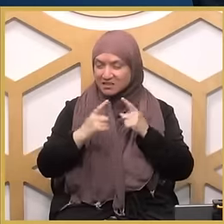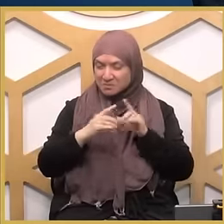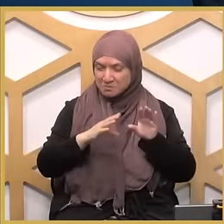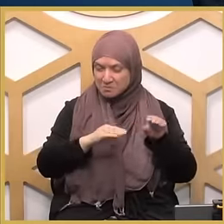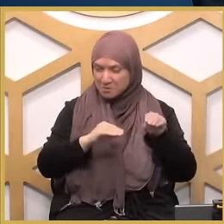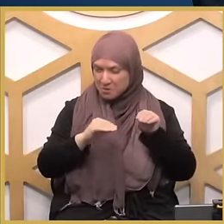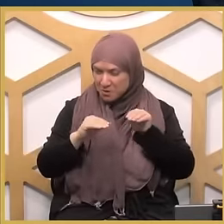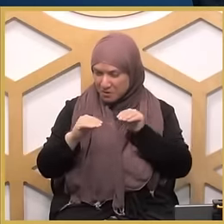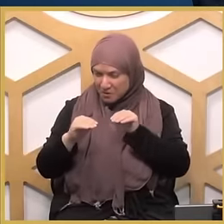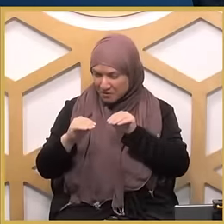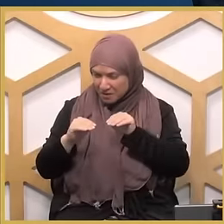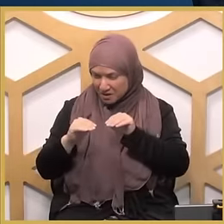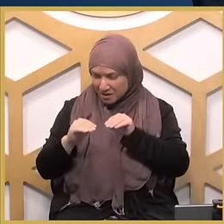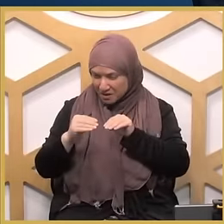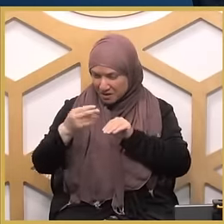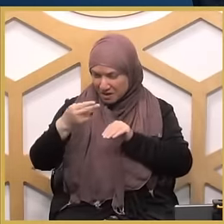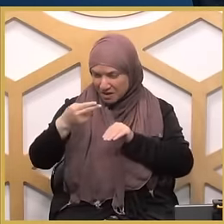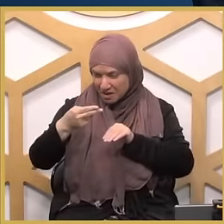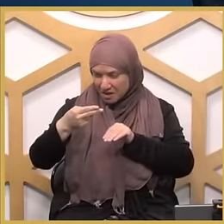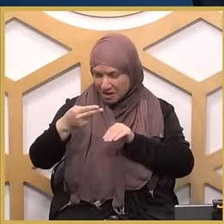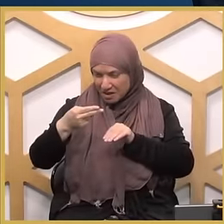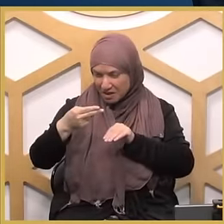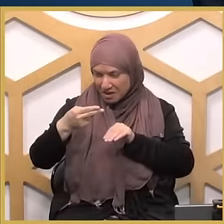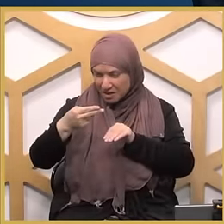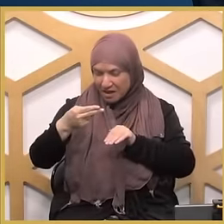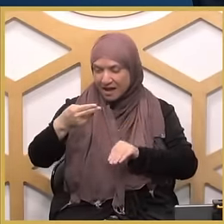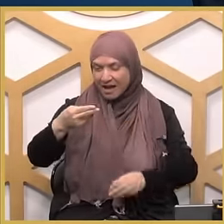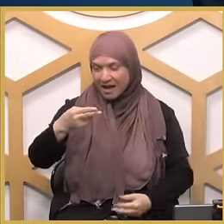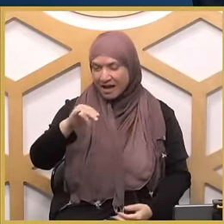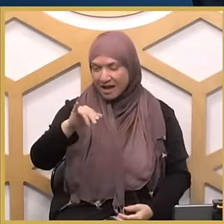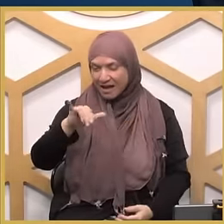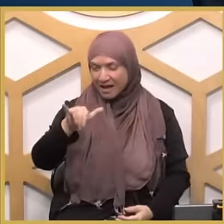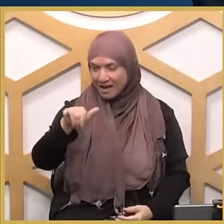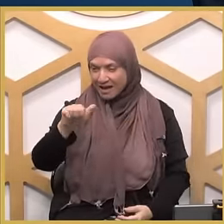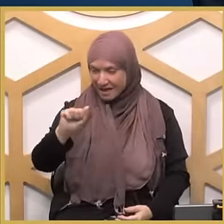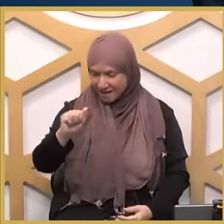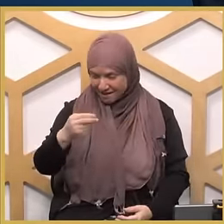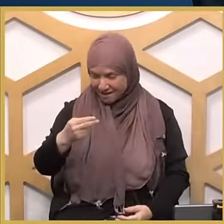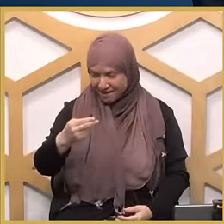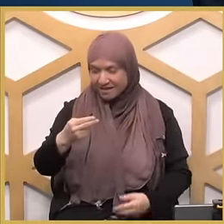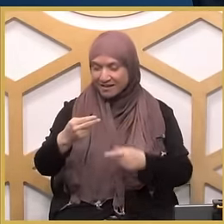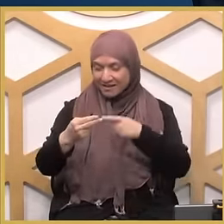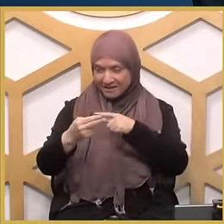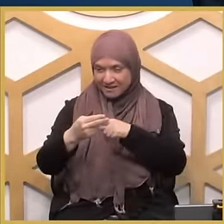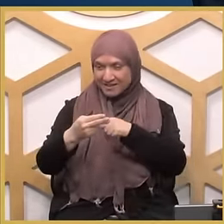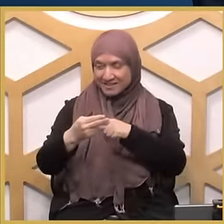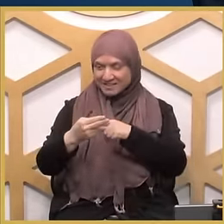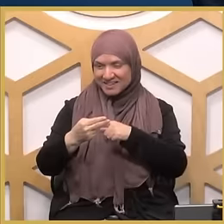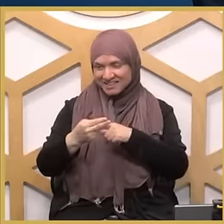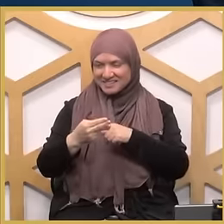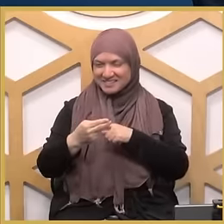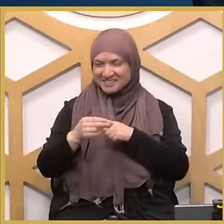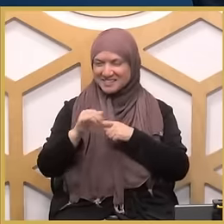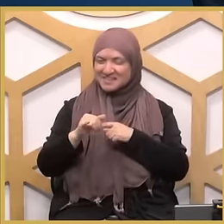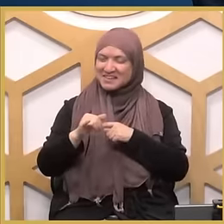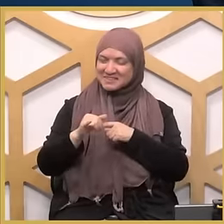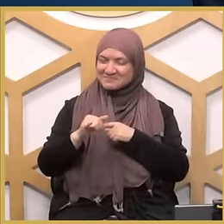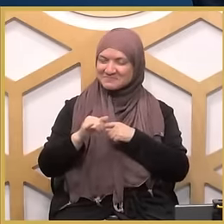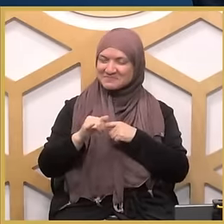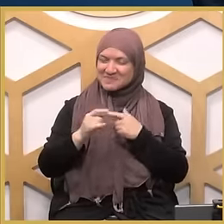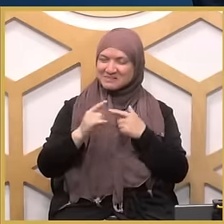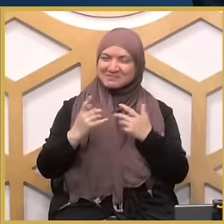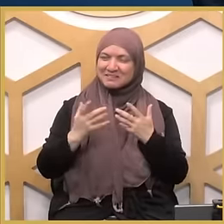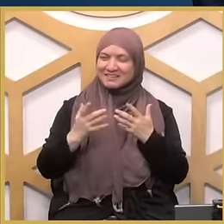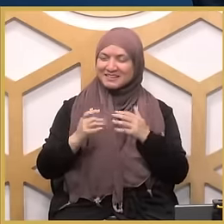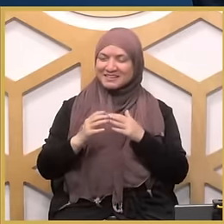this is basically is the barrier, these are the shields. These are the fences by which you you protect your heart from